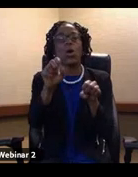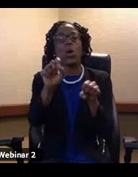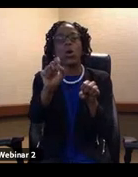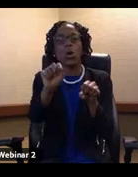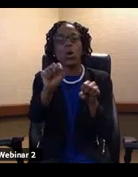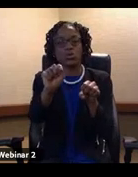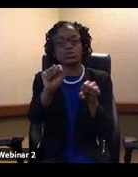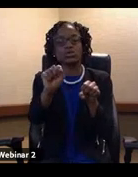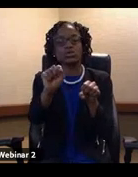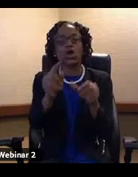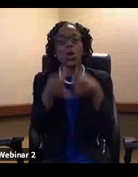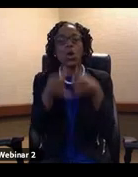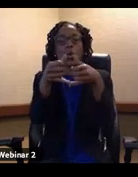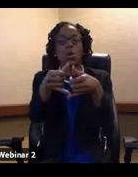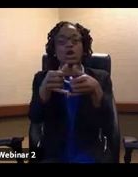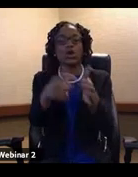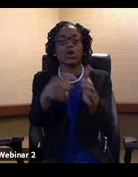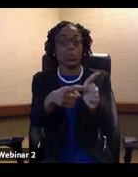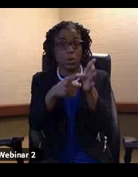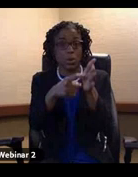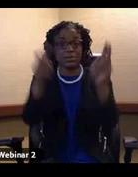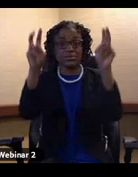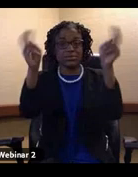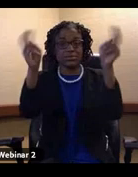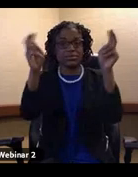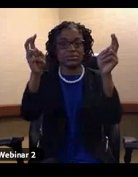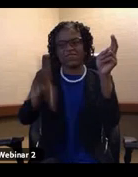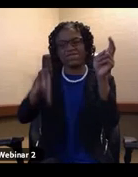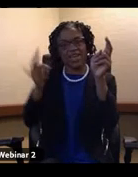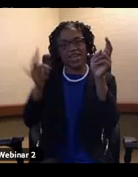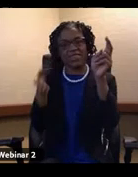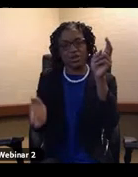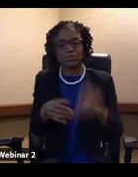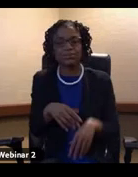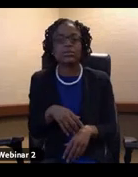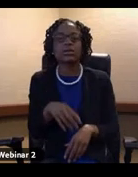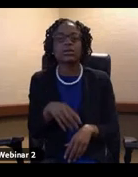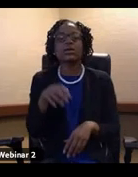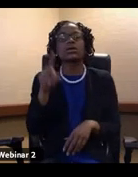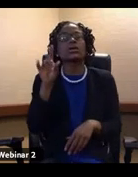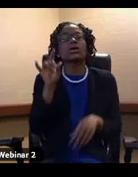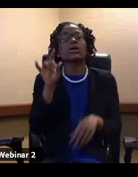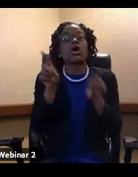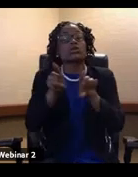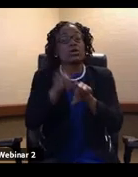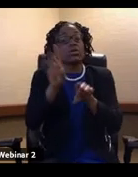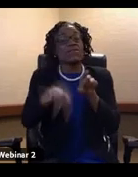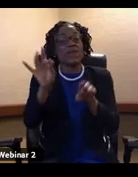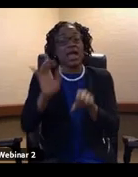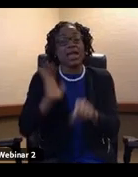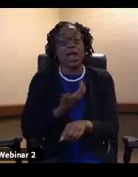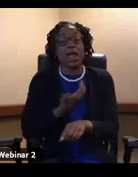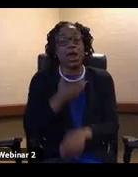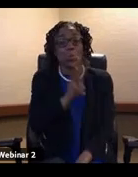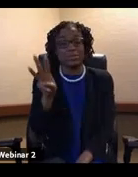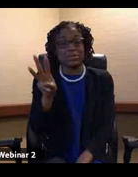Requirements. The standard terms and conditions for OVW grant awards are available on our